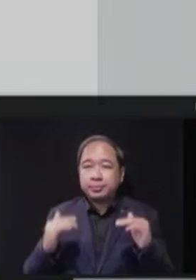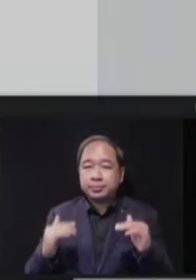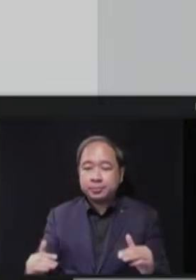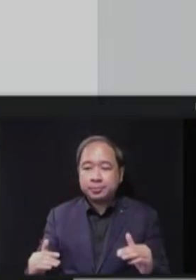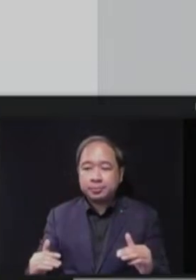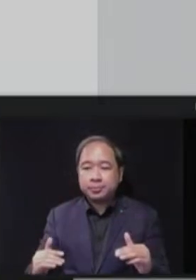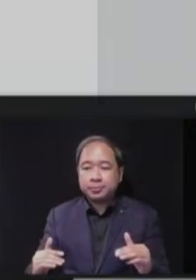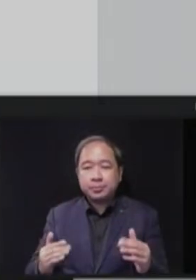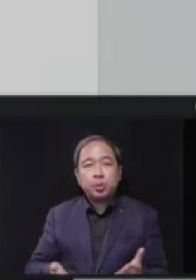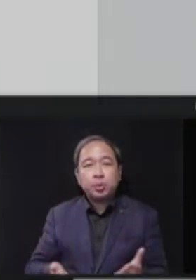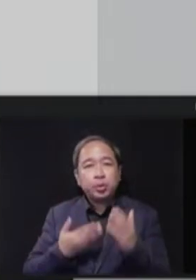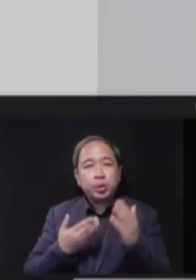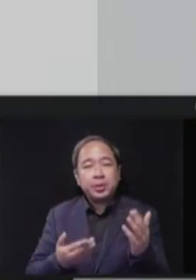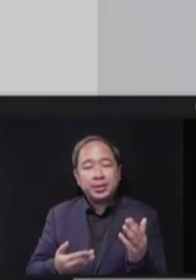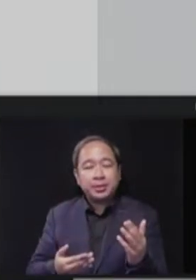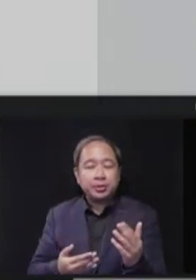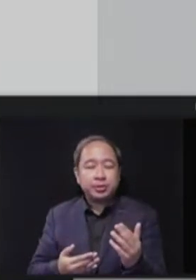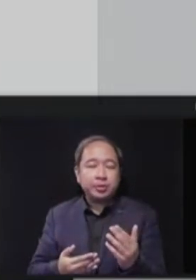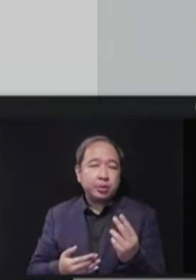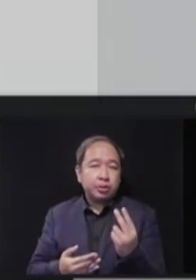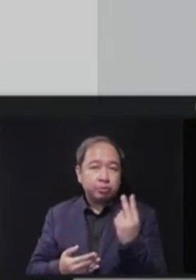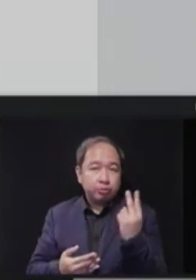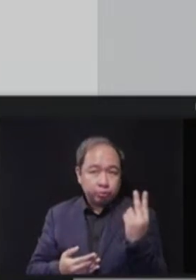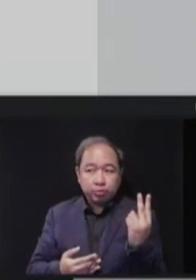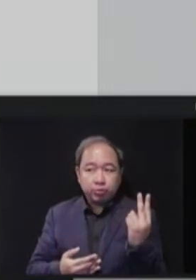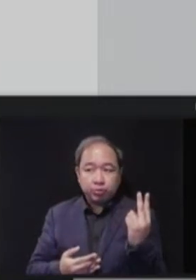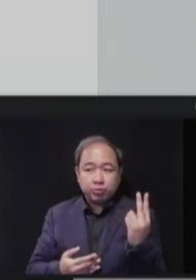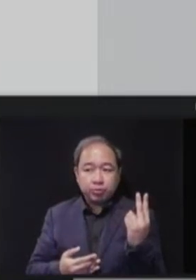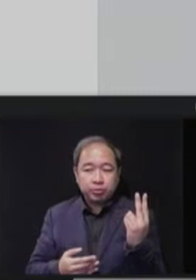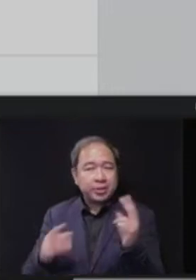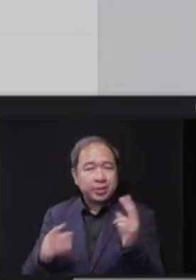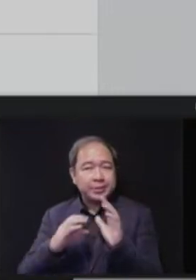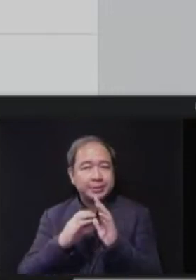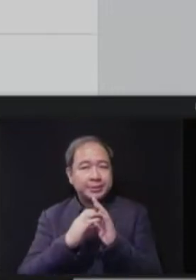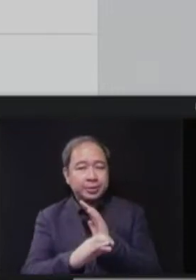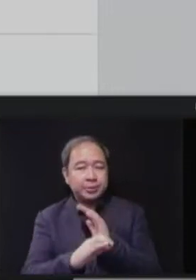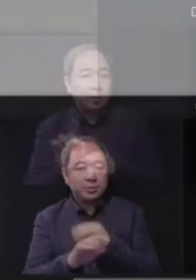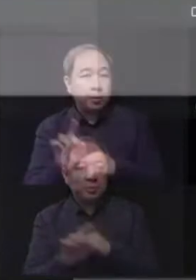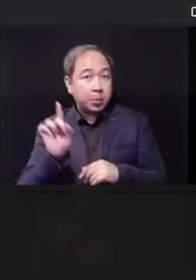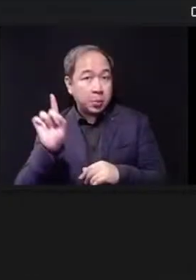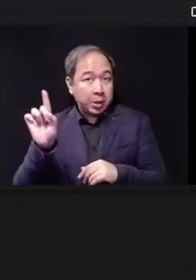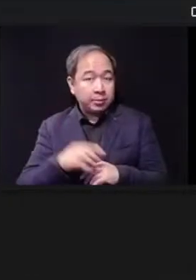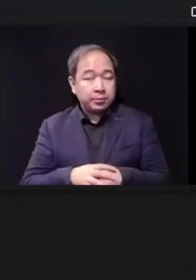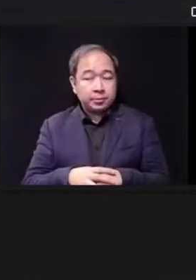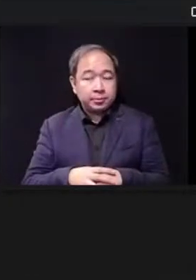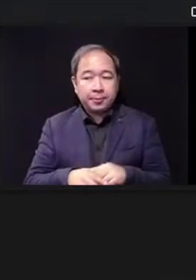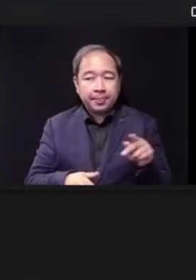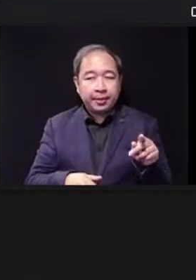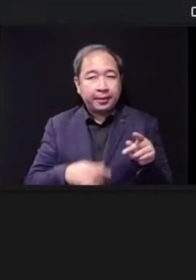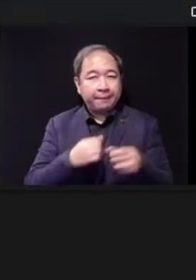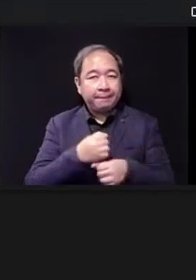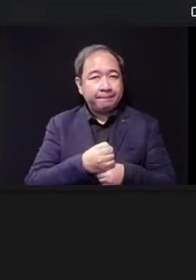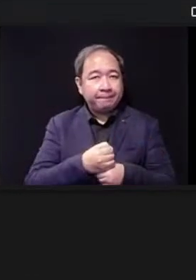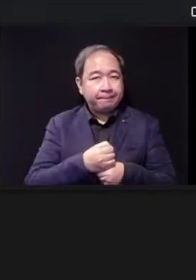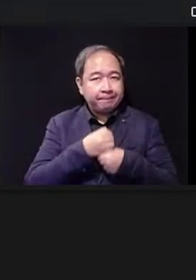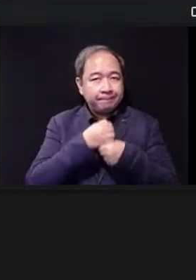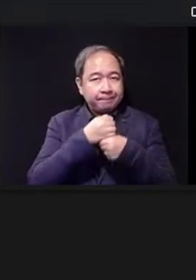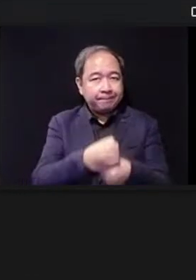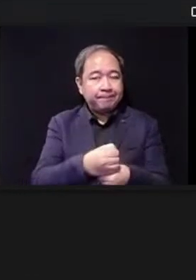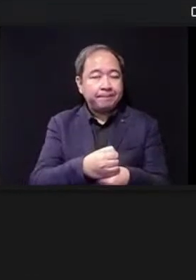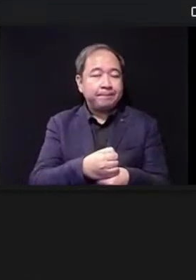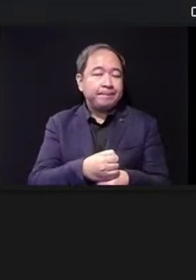recommendation under section 1. And the distinguished delegate from the Russian Federation